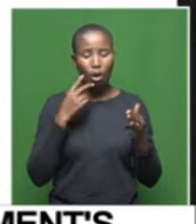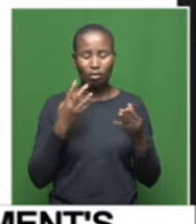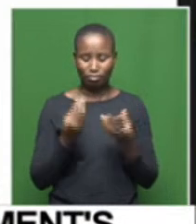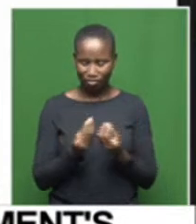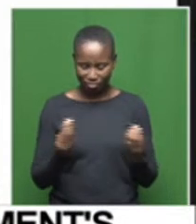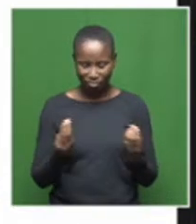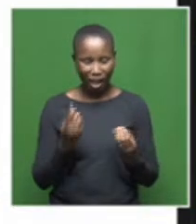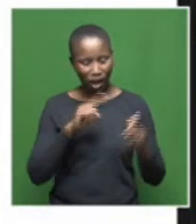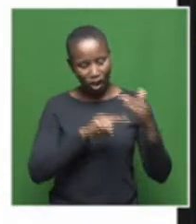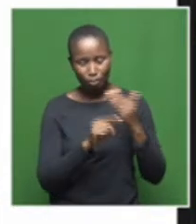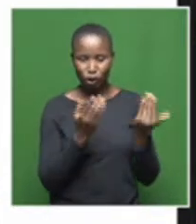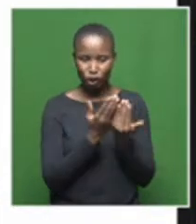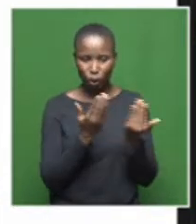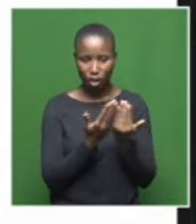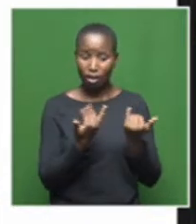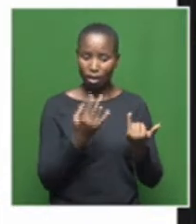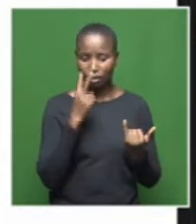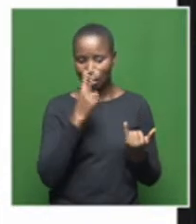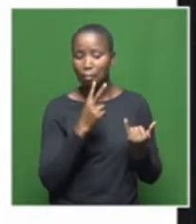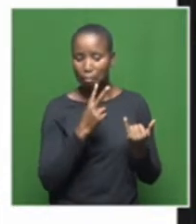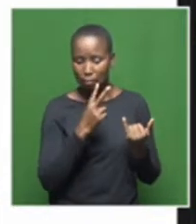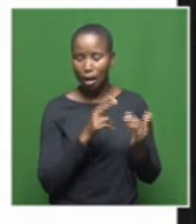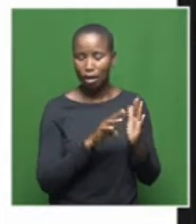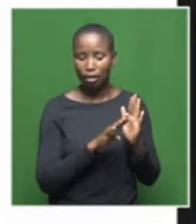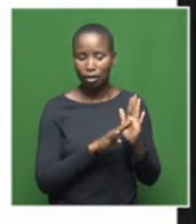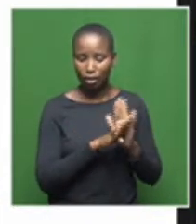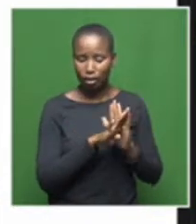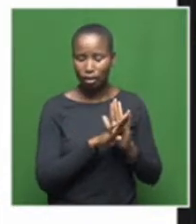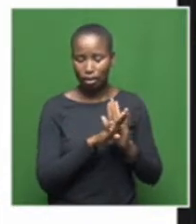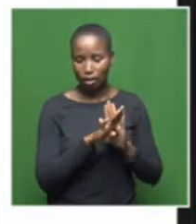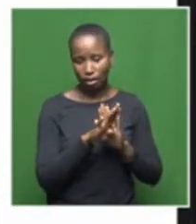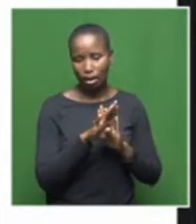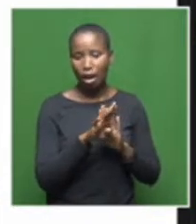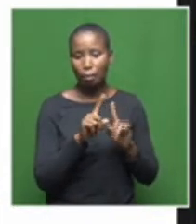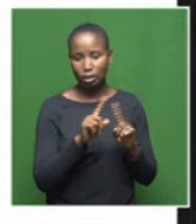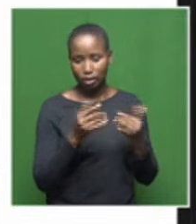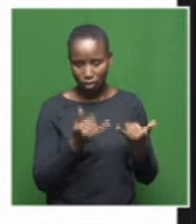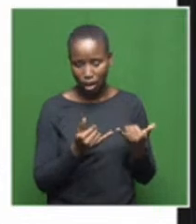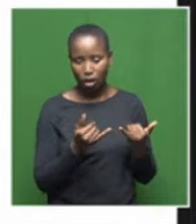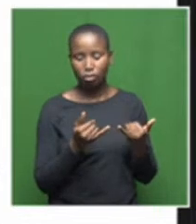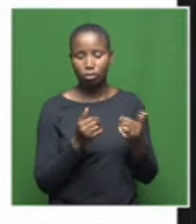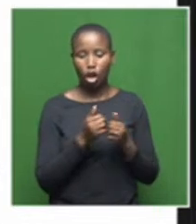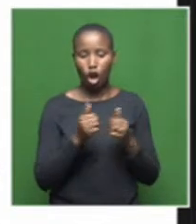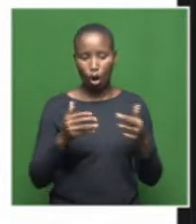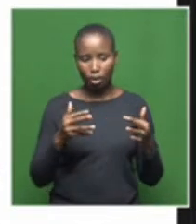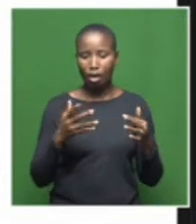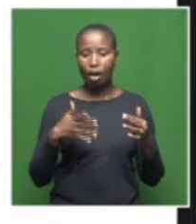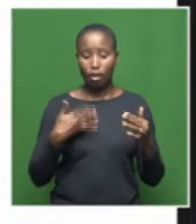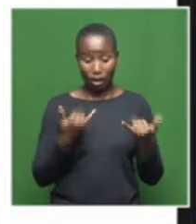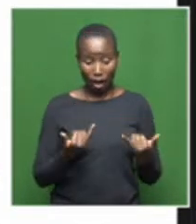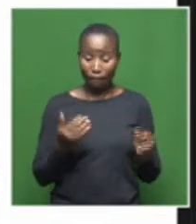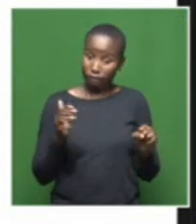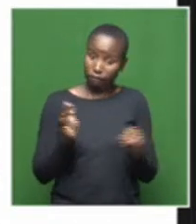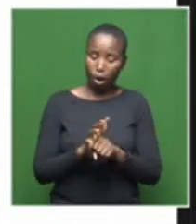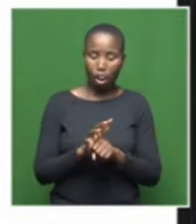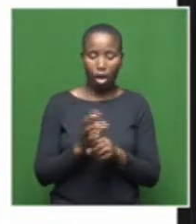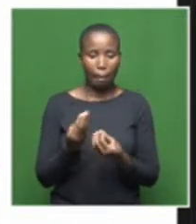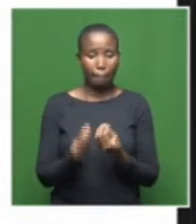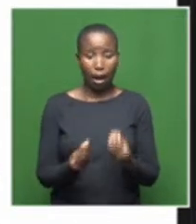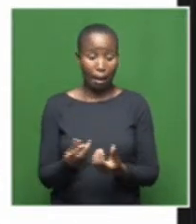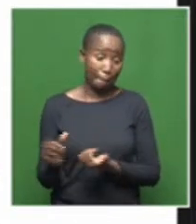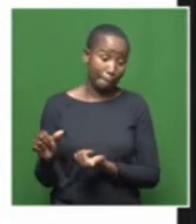groups, or the under 20s. I think at that time we also opened up the schools to full capacity and all schools were